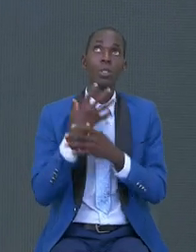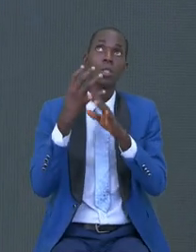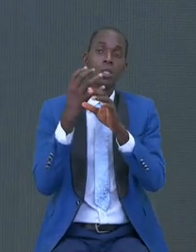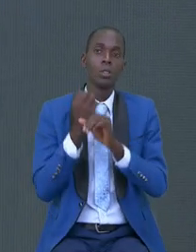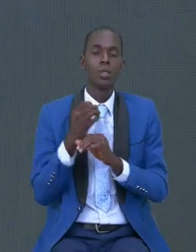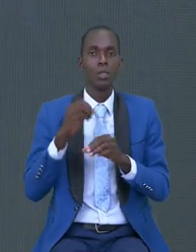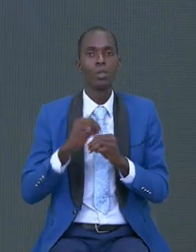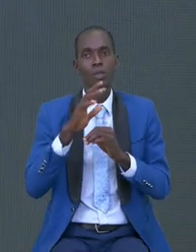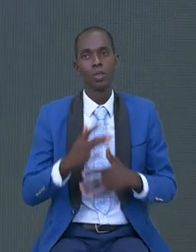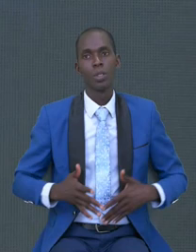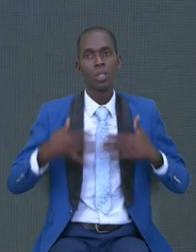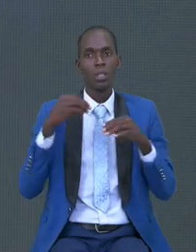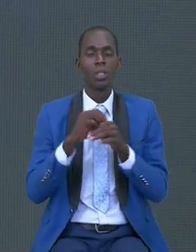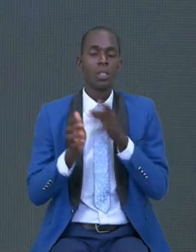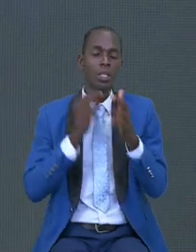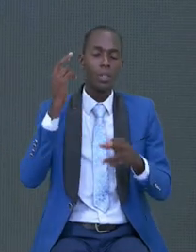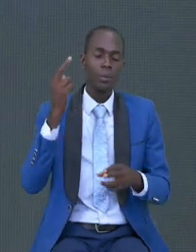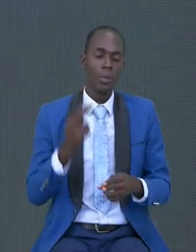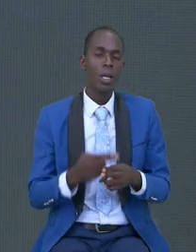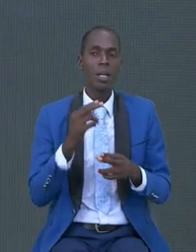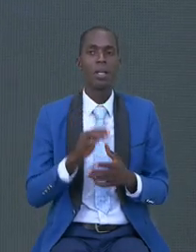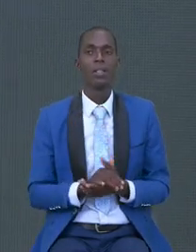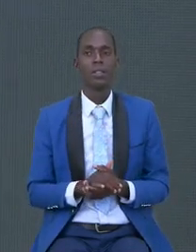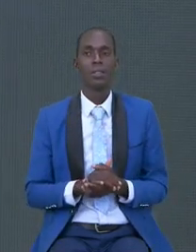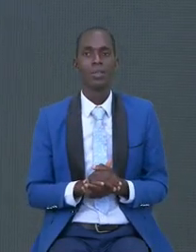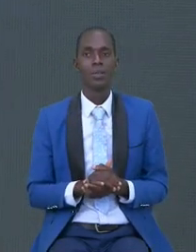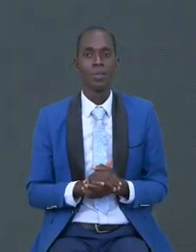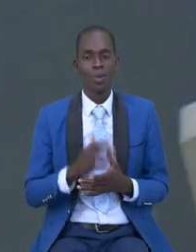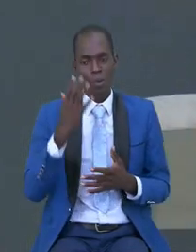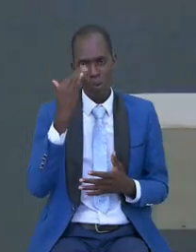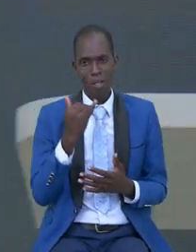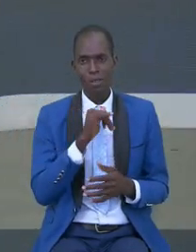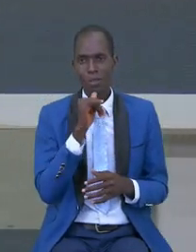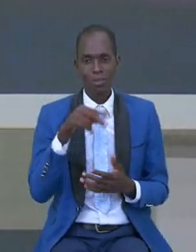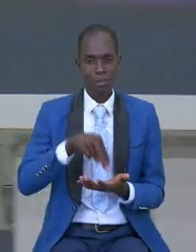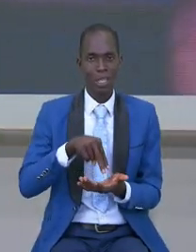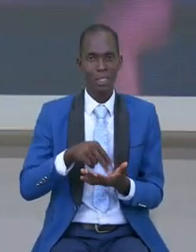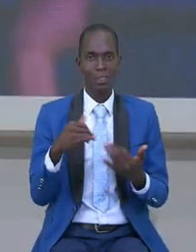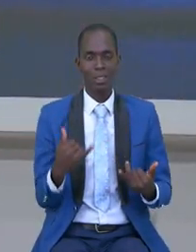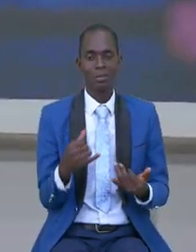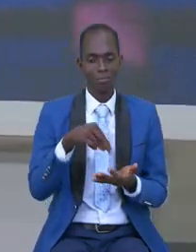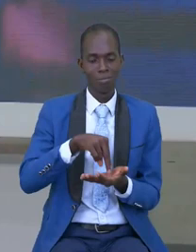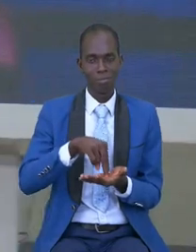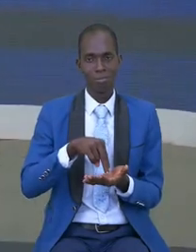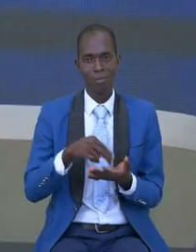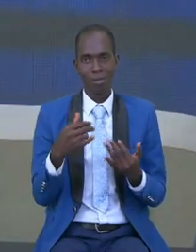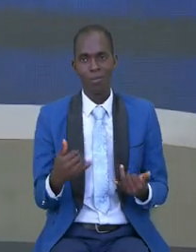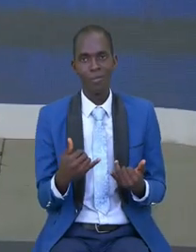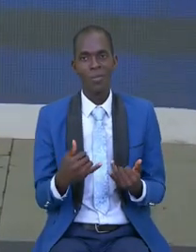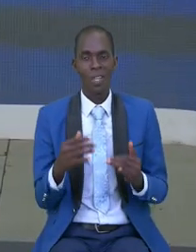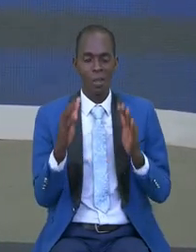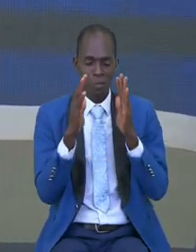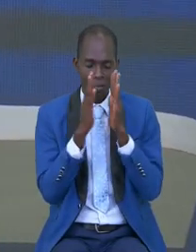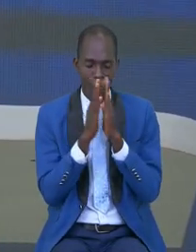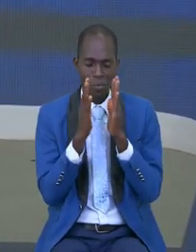in your life in Jesus' name. Why don't you rise up, rise up. You are going to pray and you are